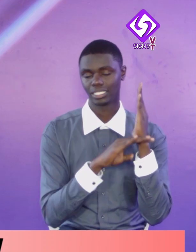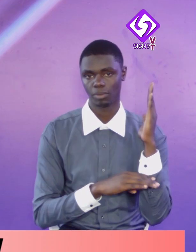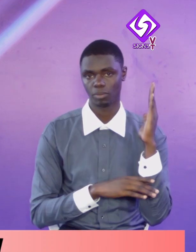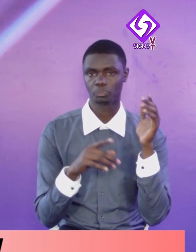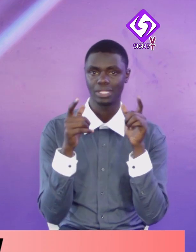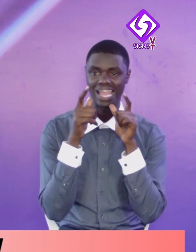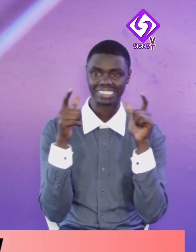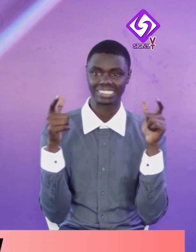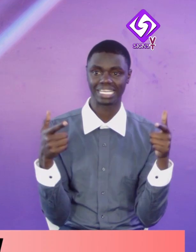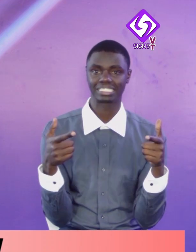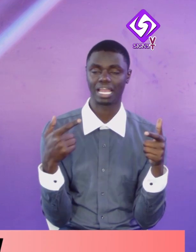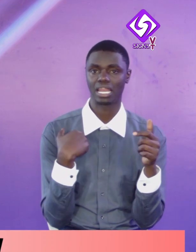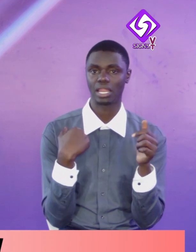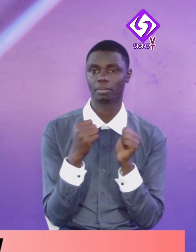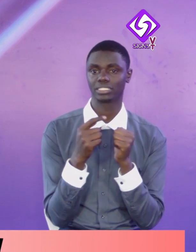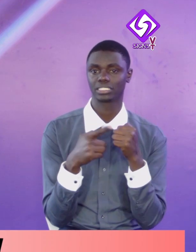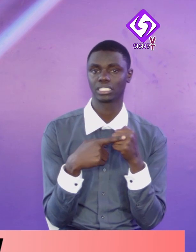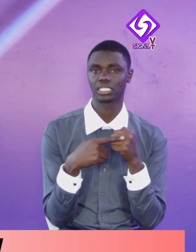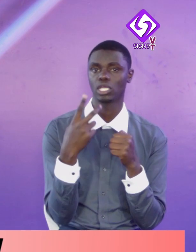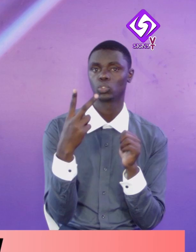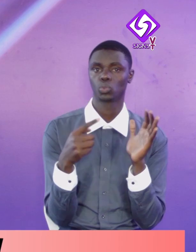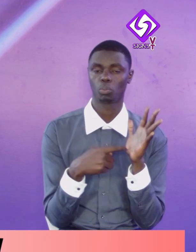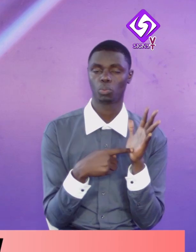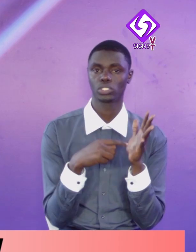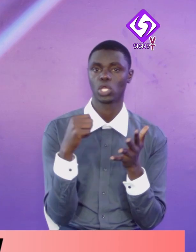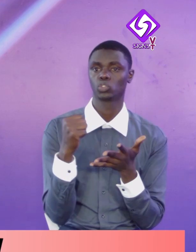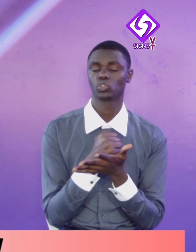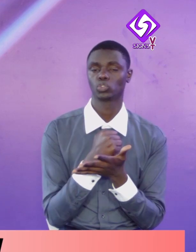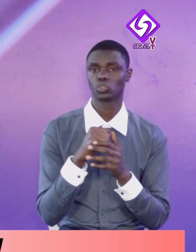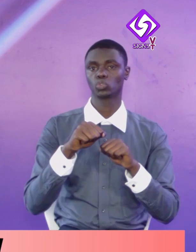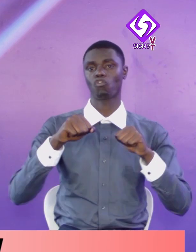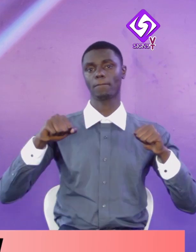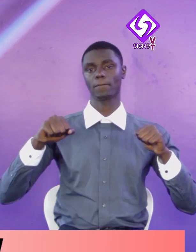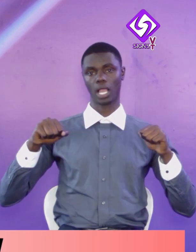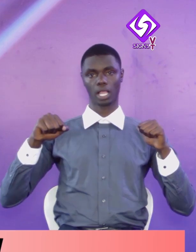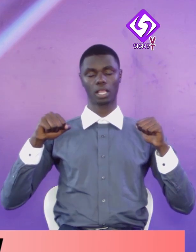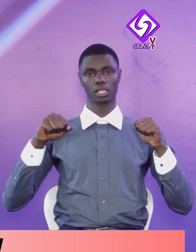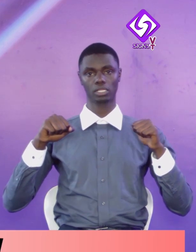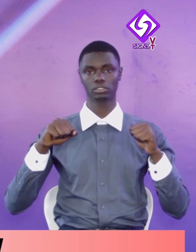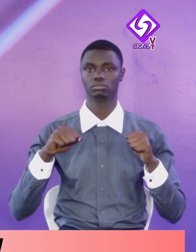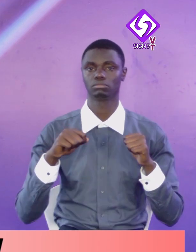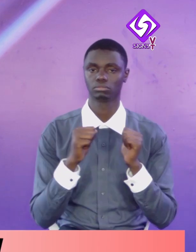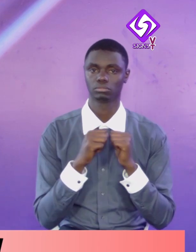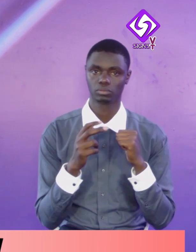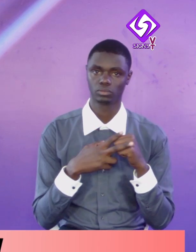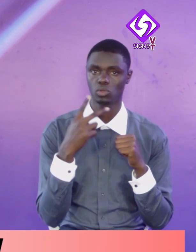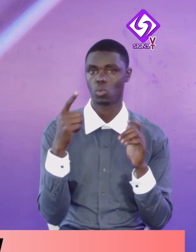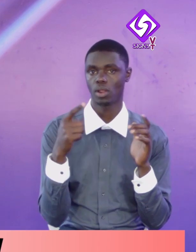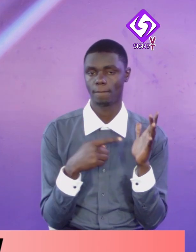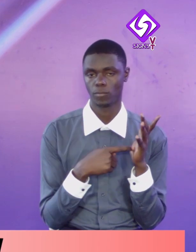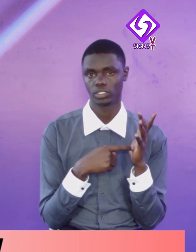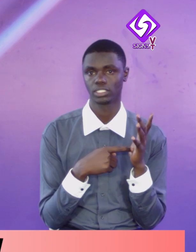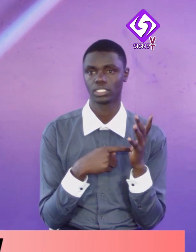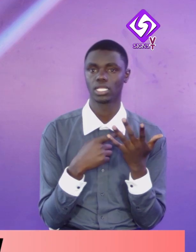is number 16 with 2 points. Sofapaka is number 17 with 1 point,